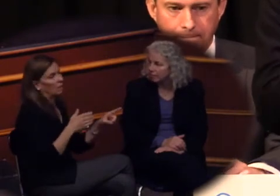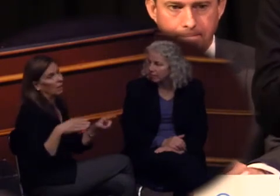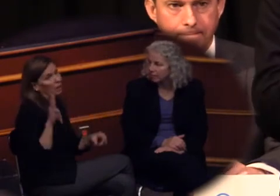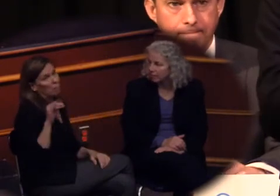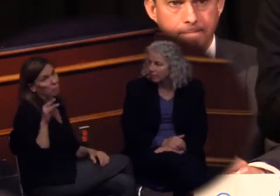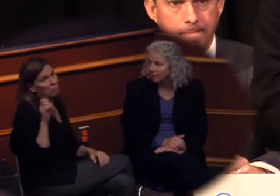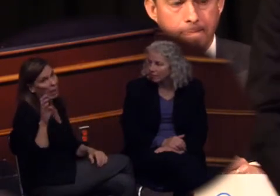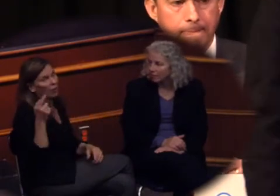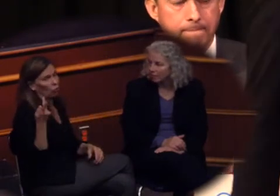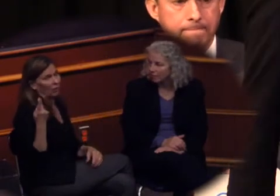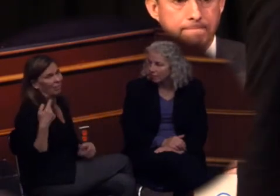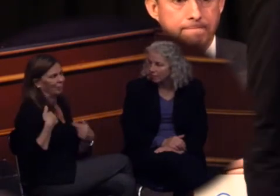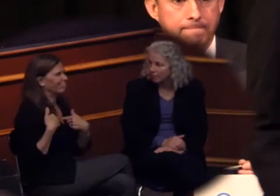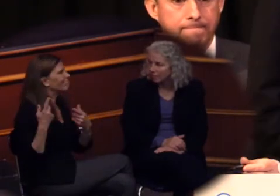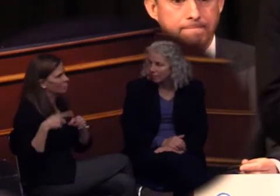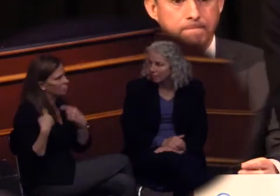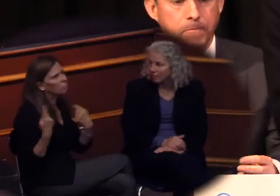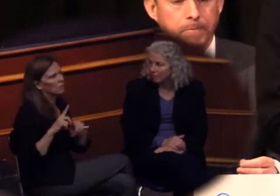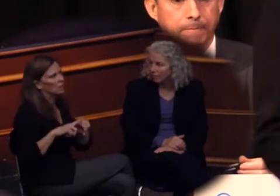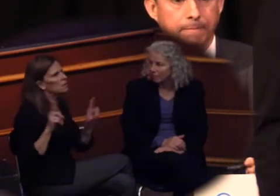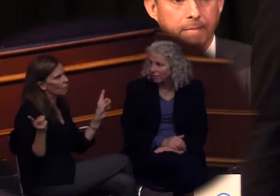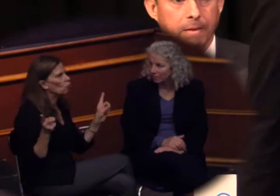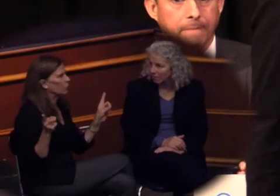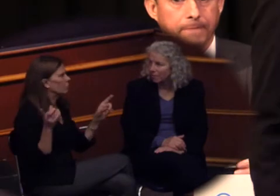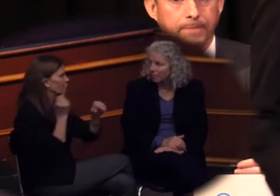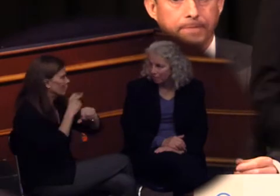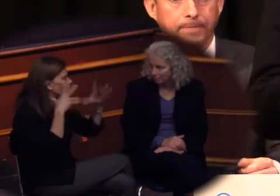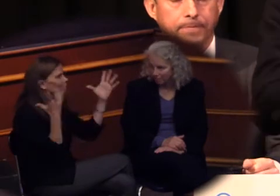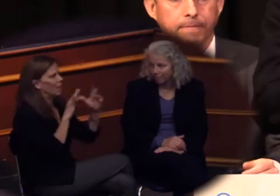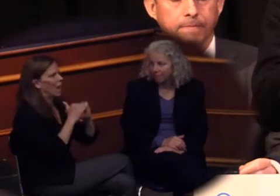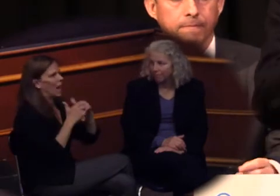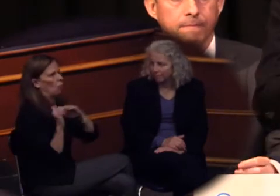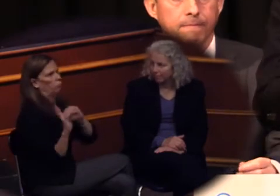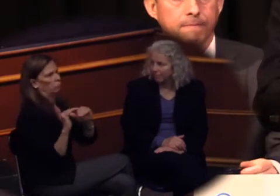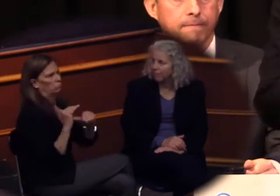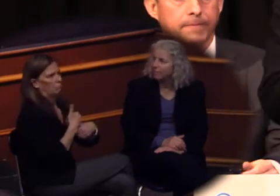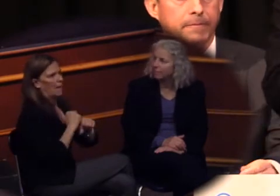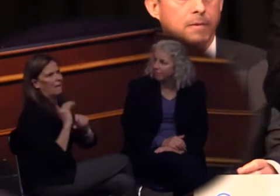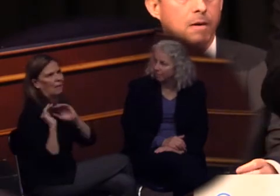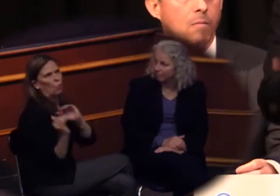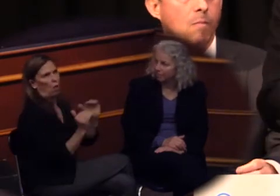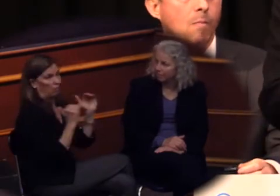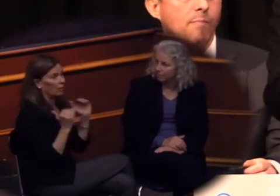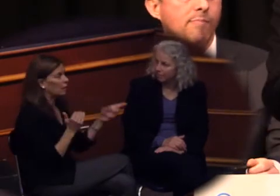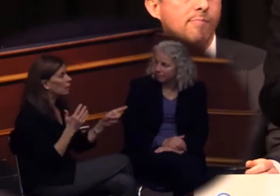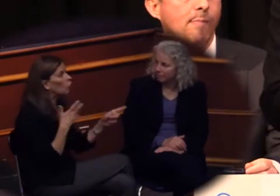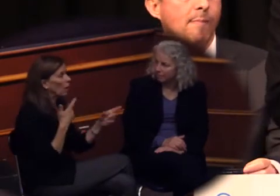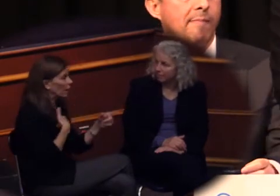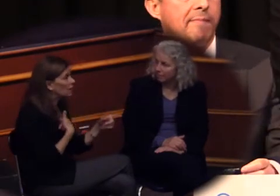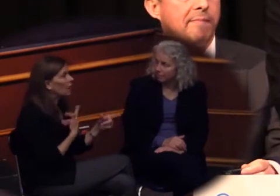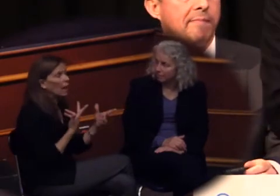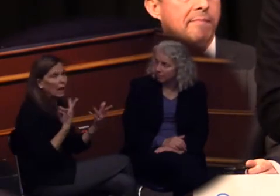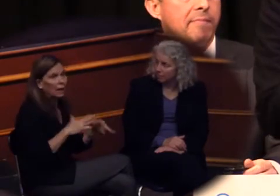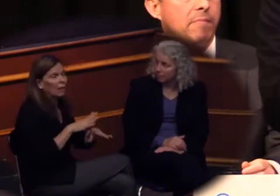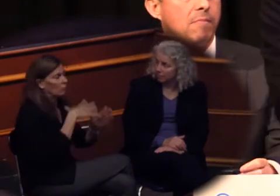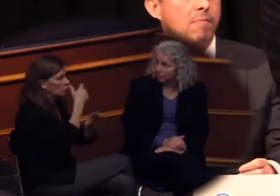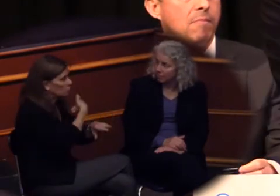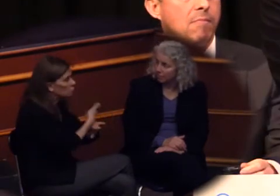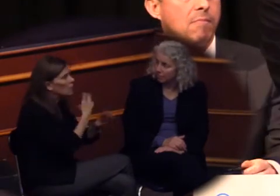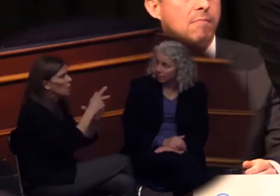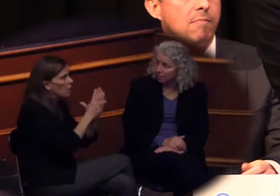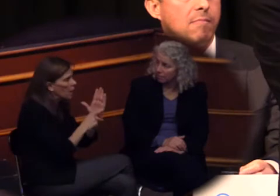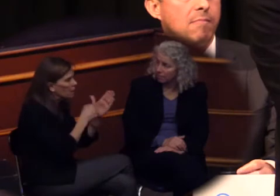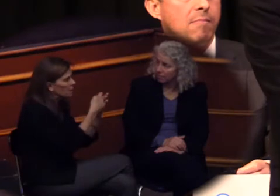about how to address economic inequality here in our Commonwealth. Yes, I embrace many of the policies that you do and folks on the stage,